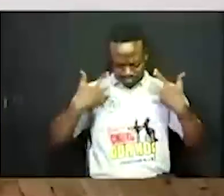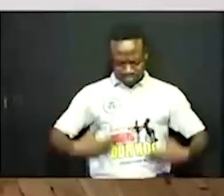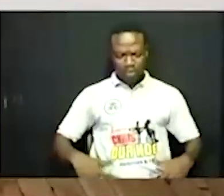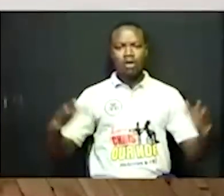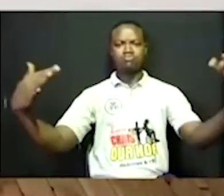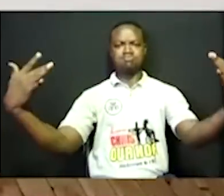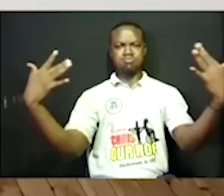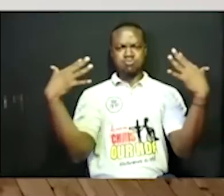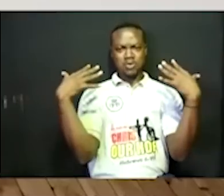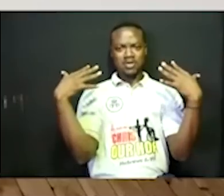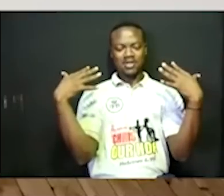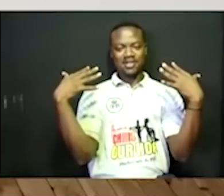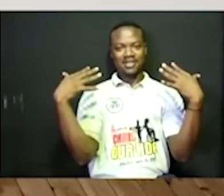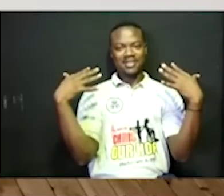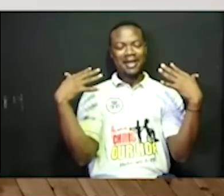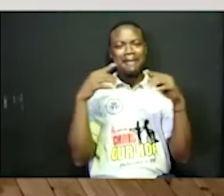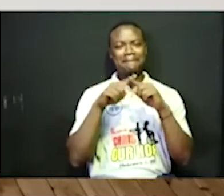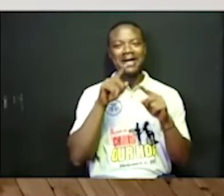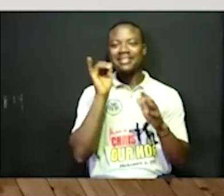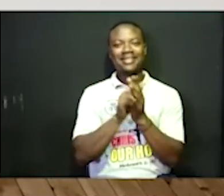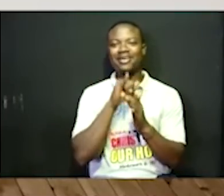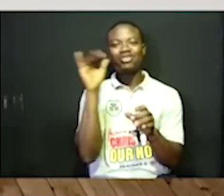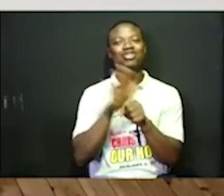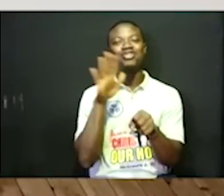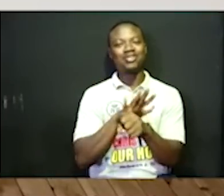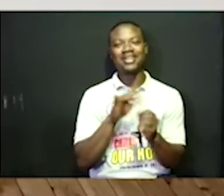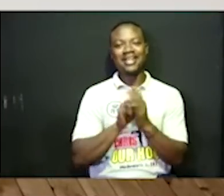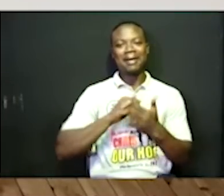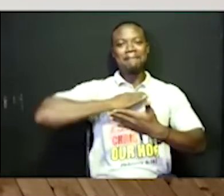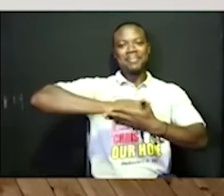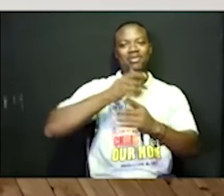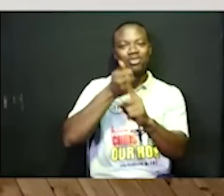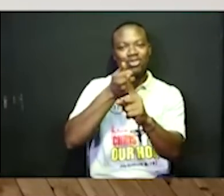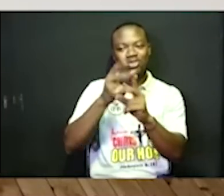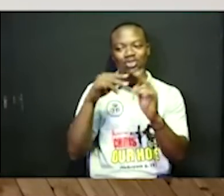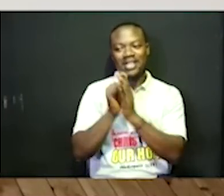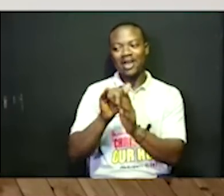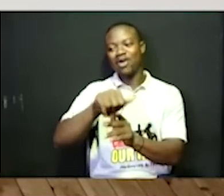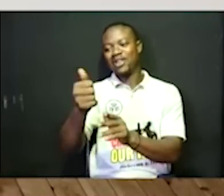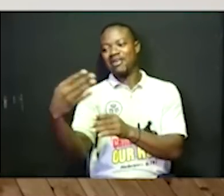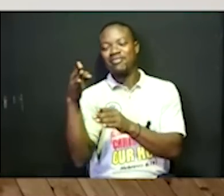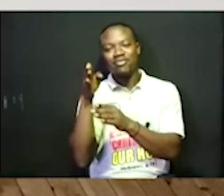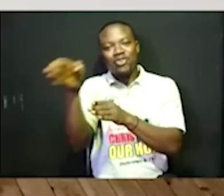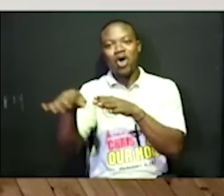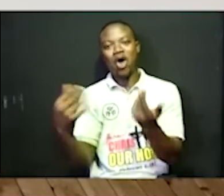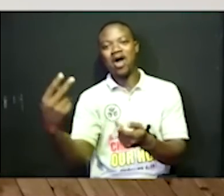winsome. But it is not enough to insulate you from offense.